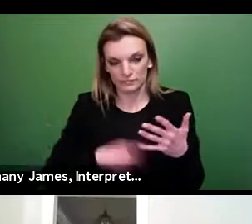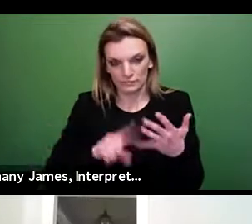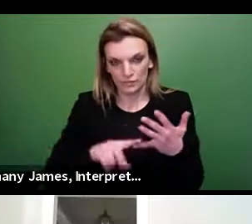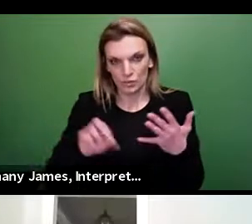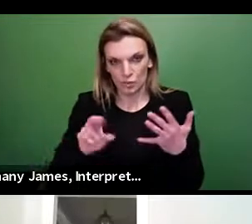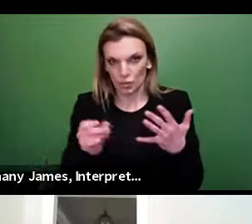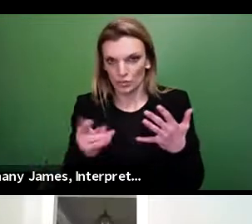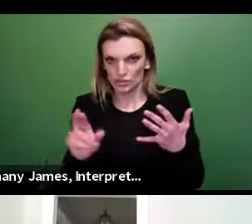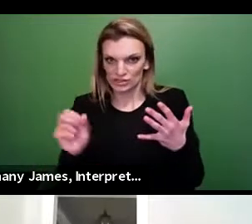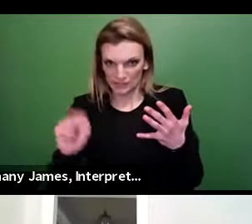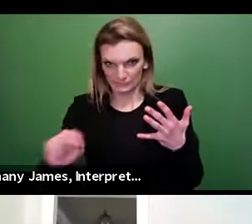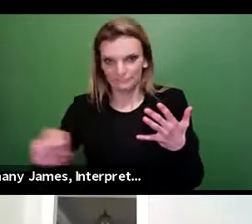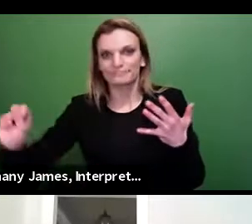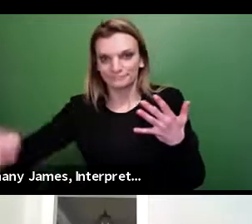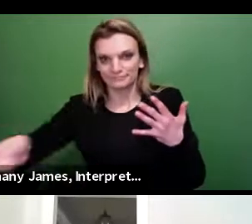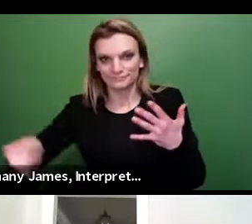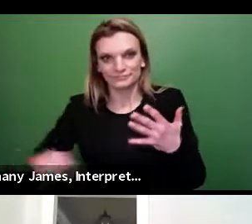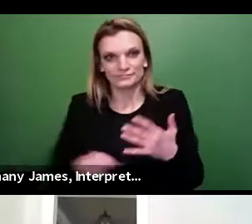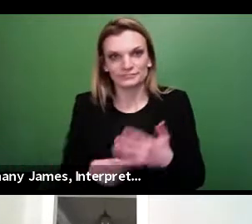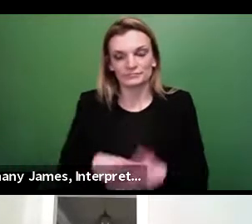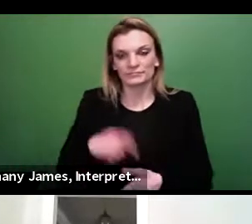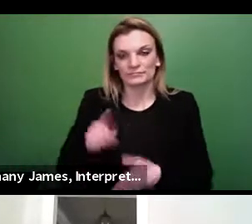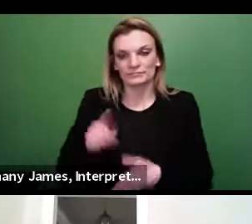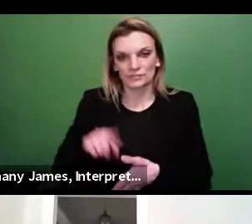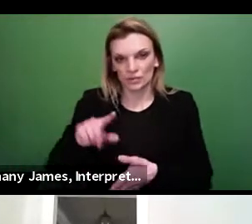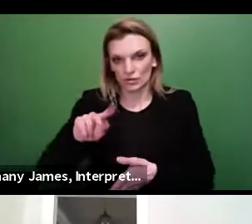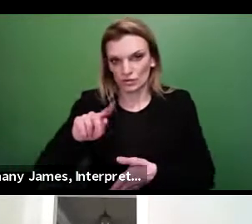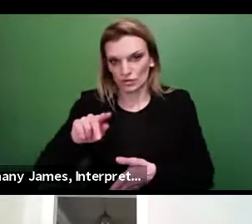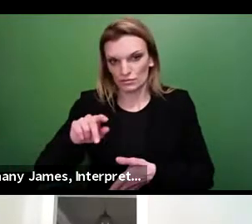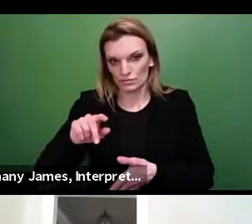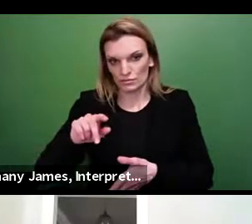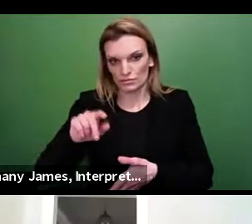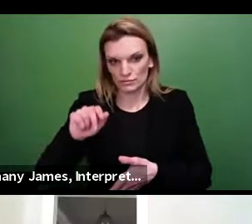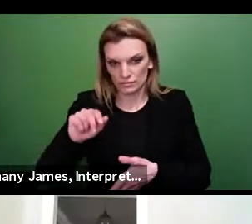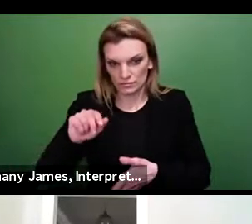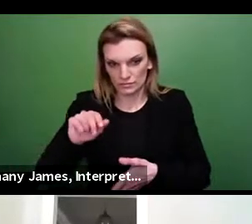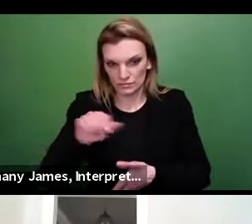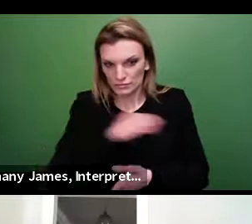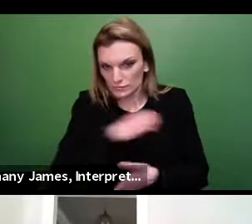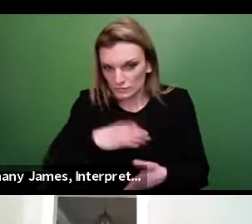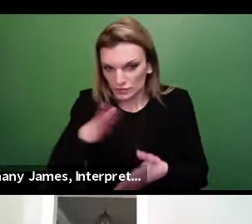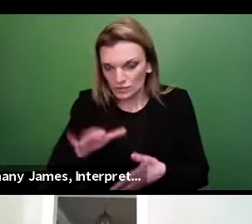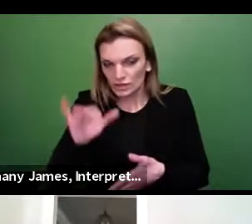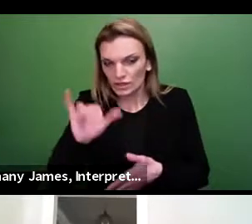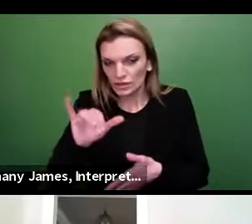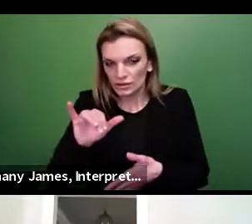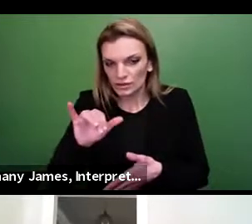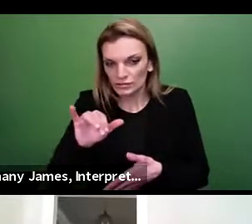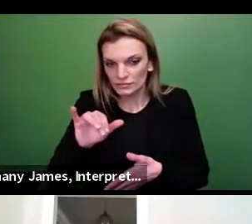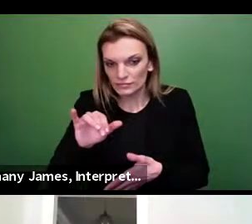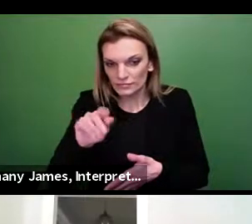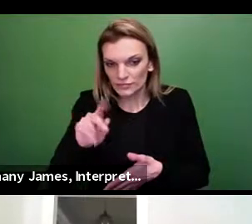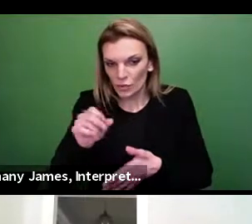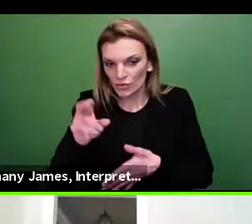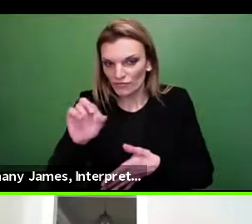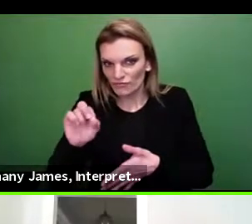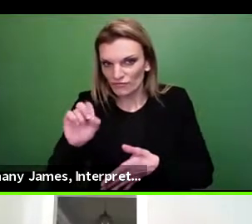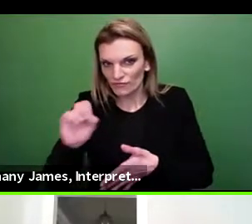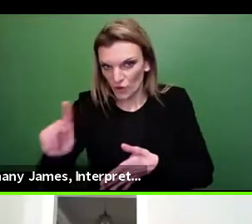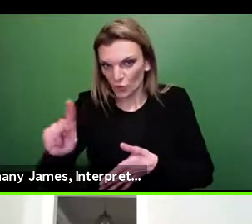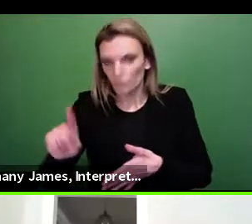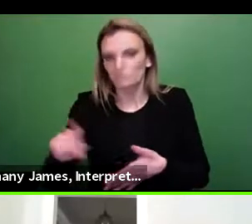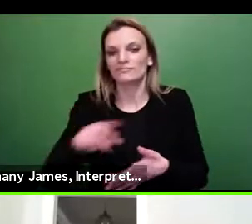Robeson? Yes. Commissioner Corriveau? Yes. Wait, no, sir. Commissioner Kosajaru?